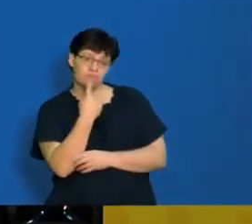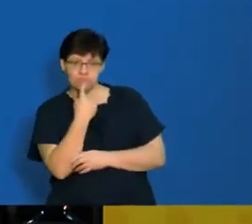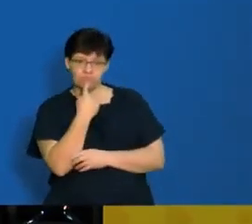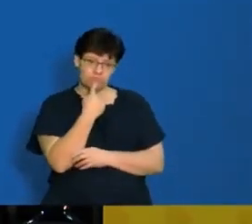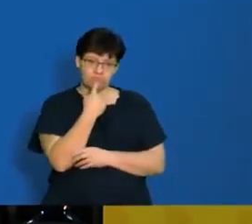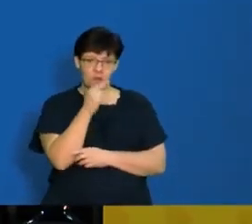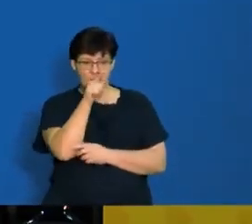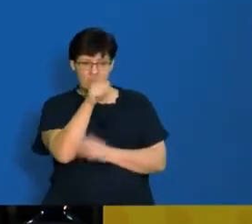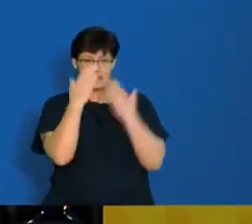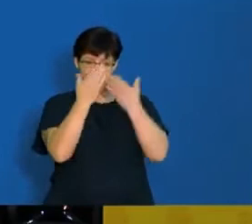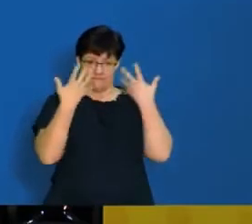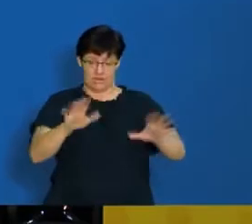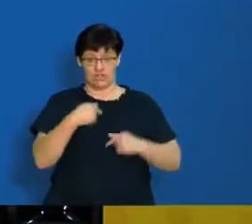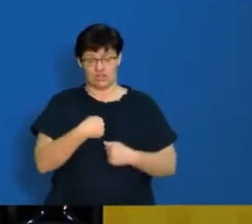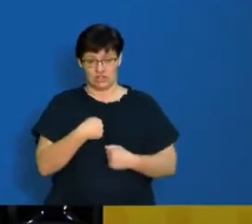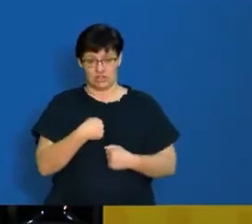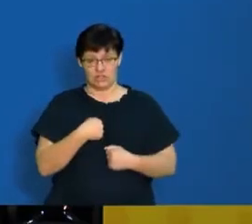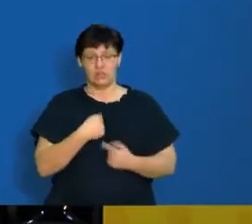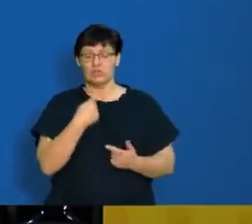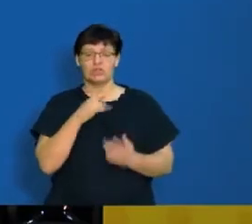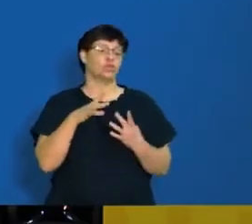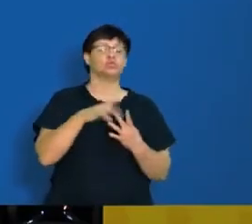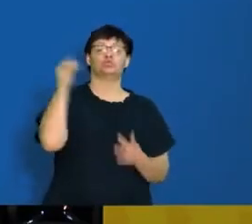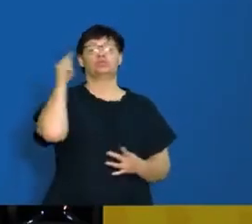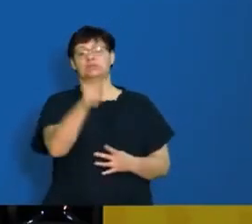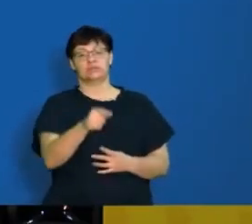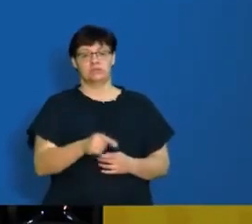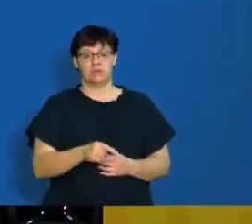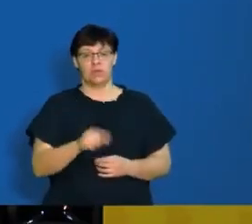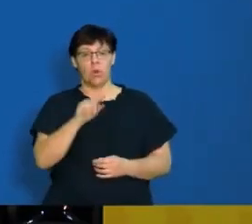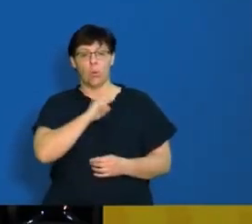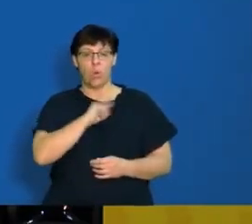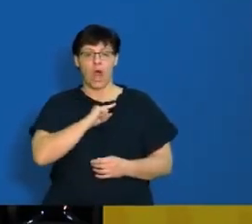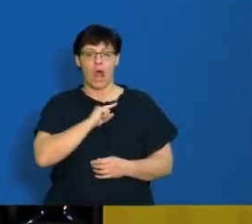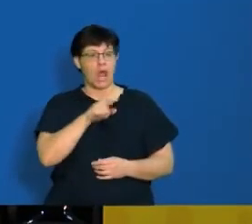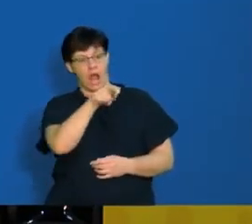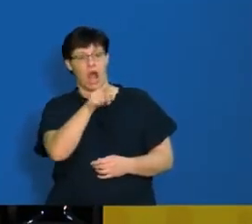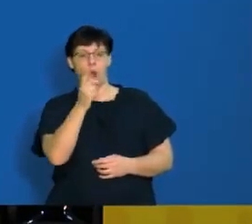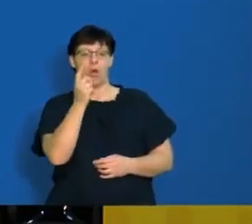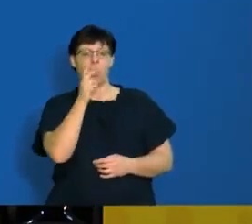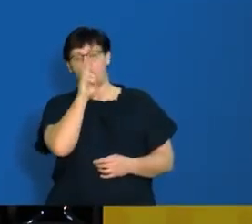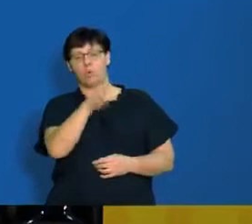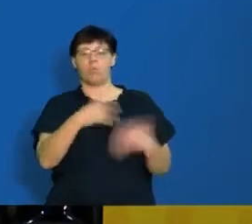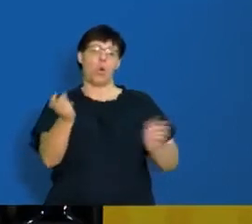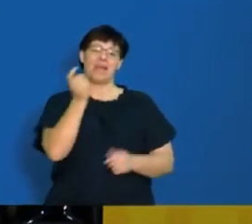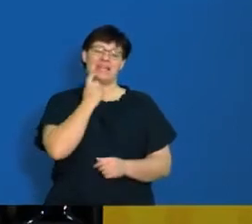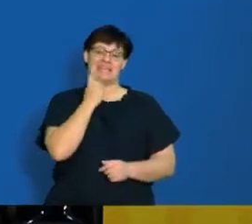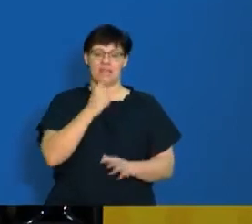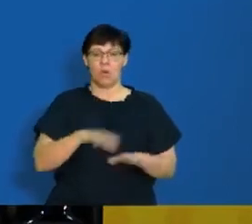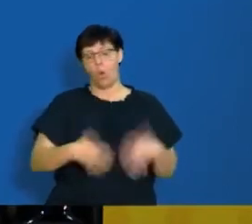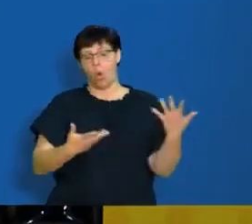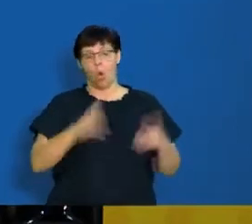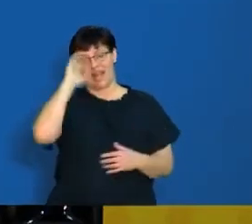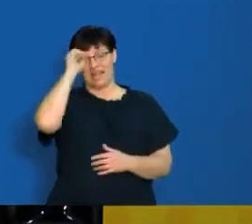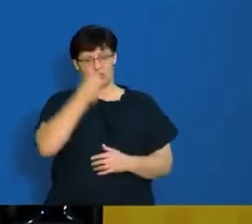section that you have studied. Don't just choose a section because the questions look easier or it looks more interesting